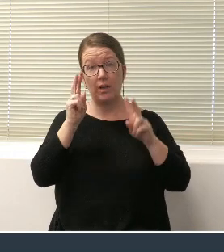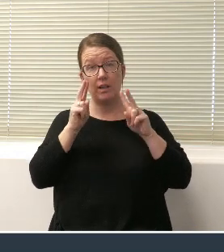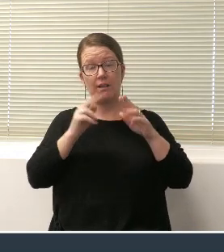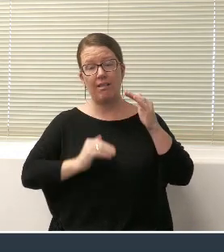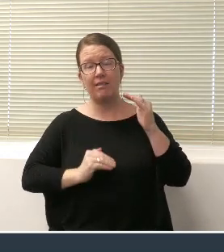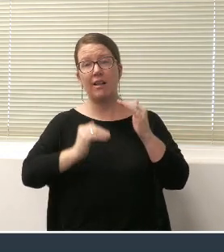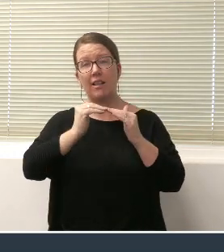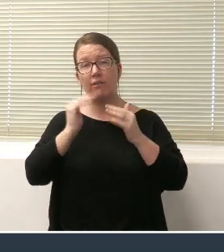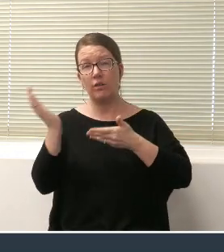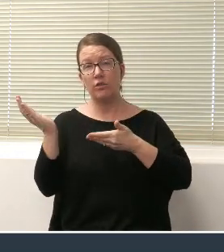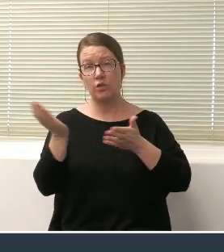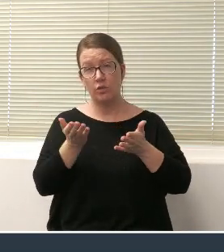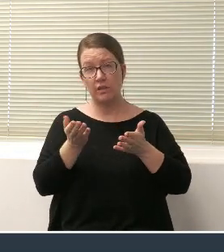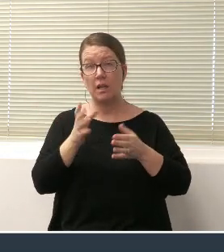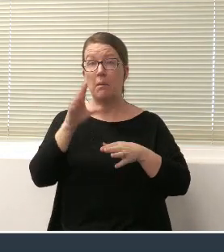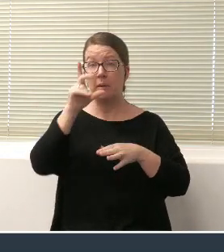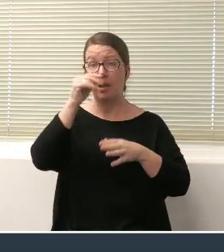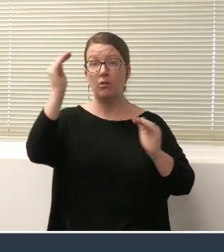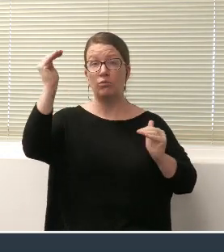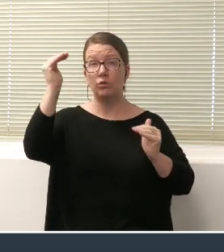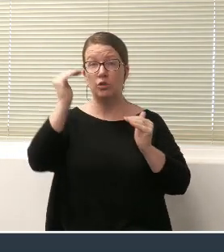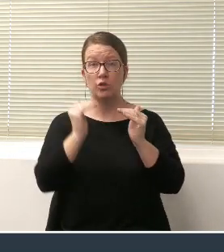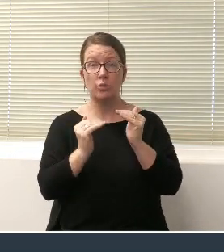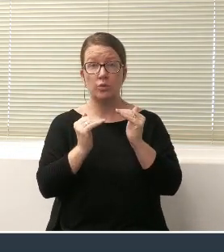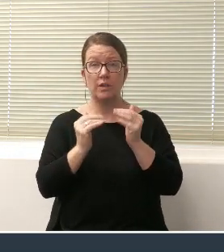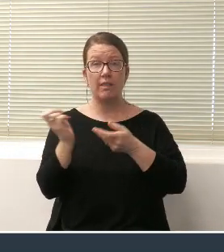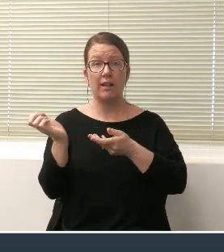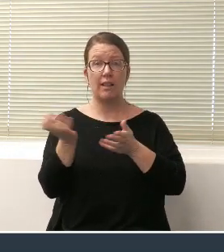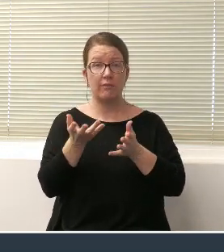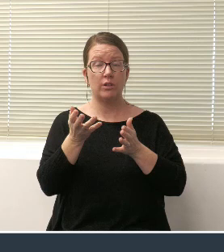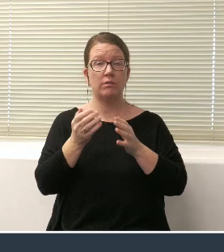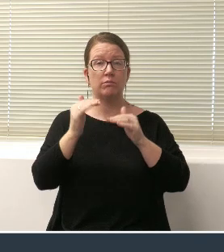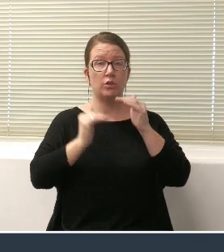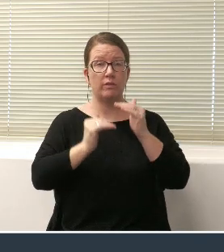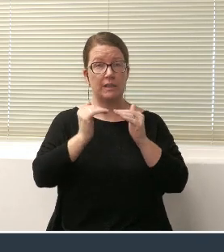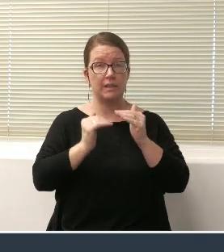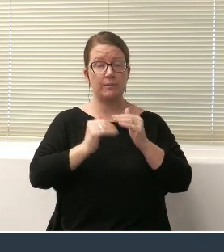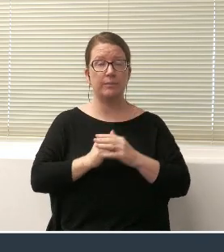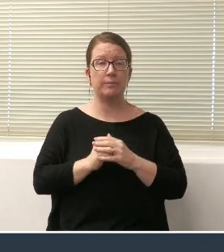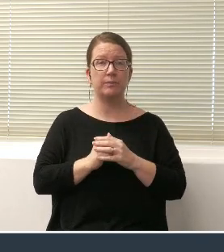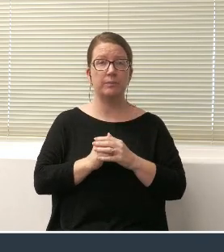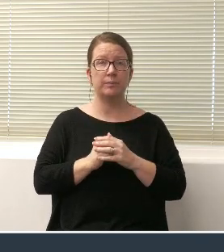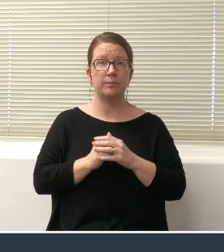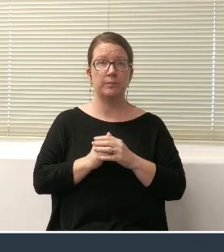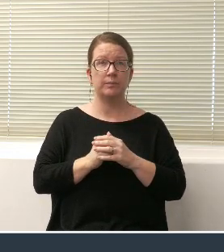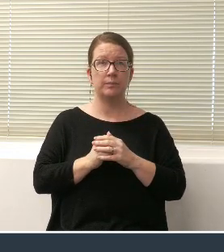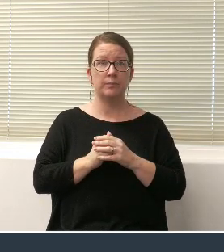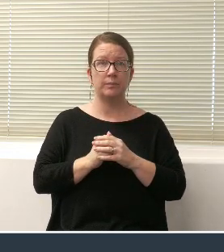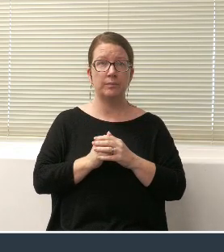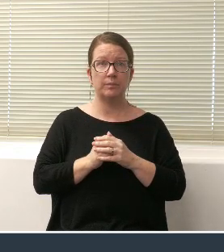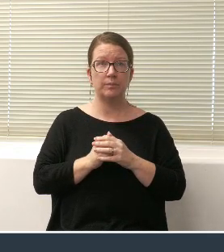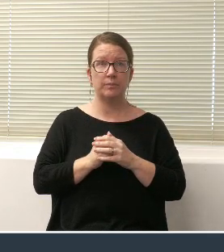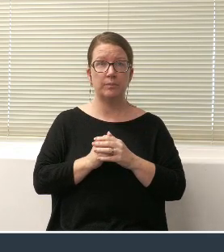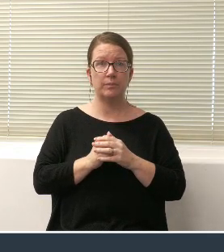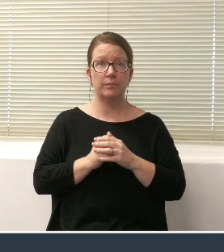these activities and looking at where we can reduce them to reduce the costs. Councillor Green. Yes, through Madam